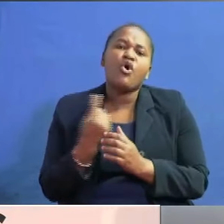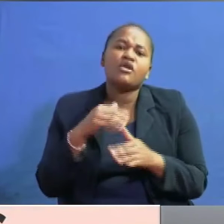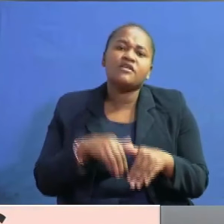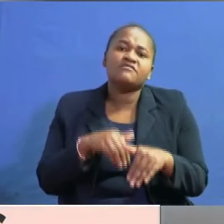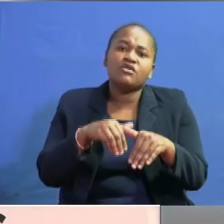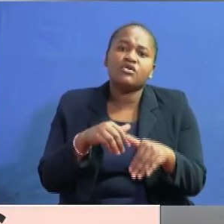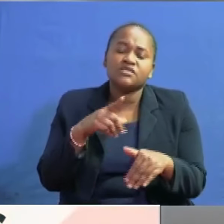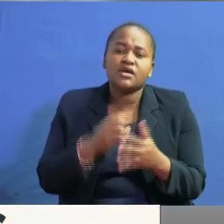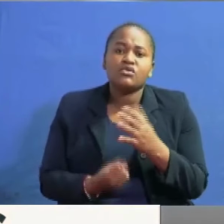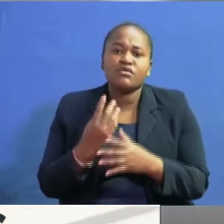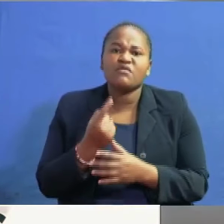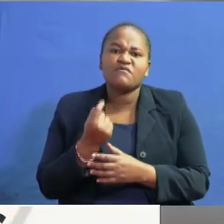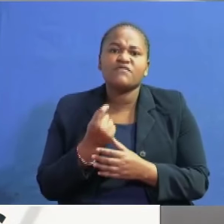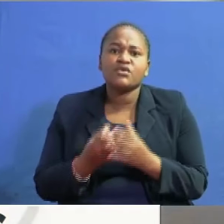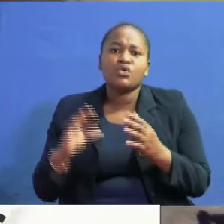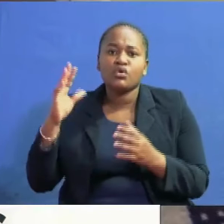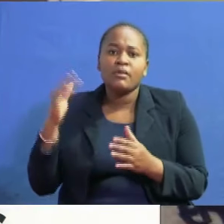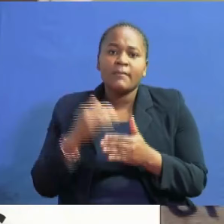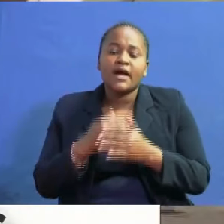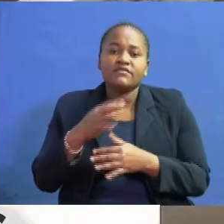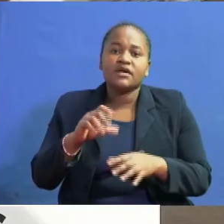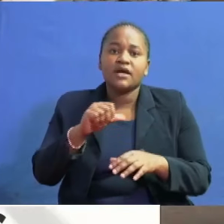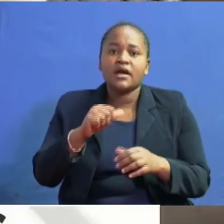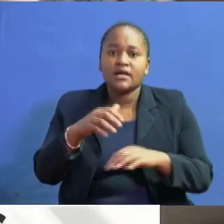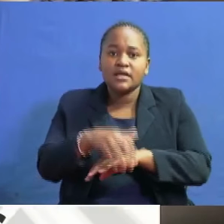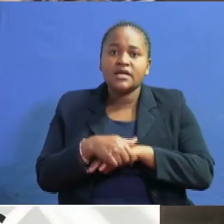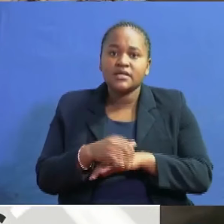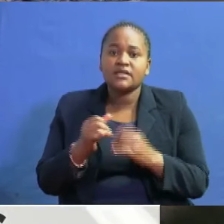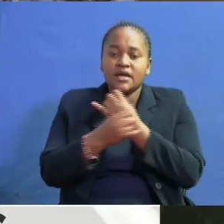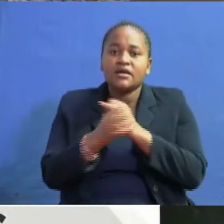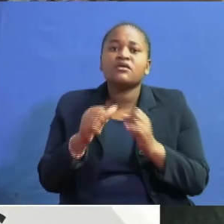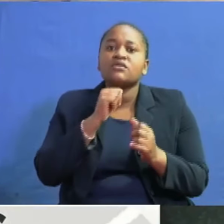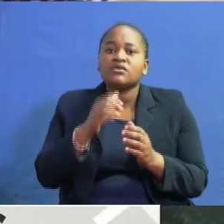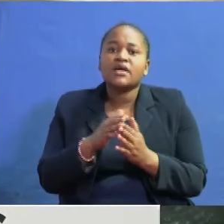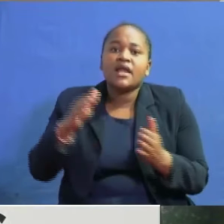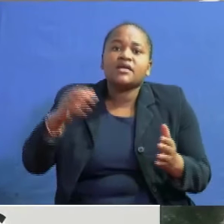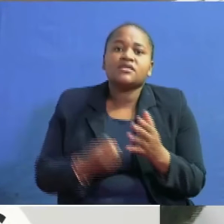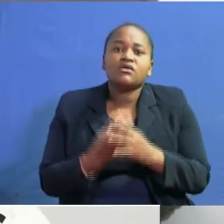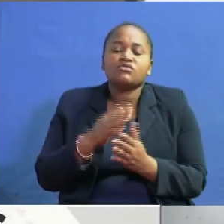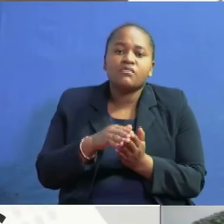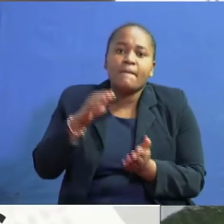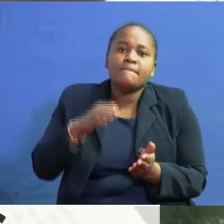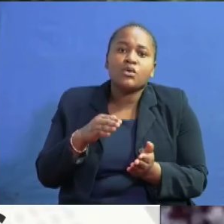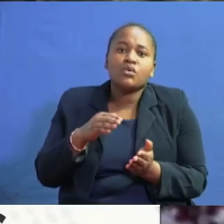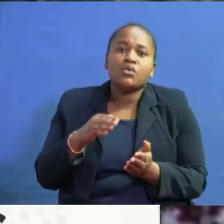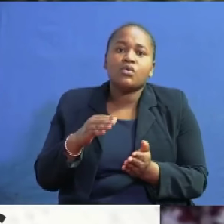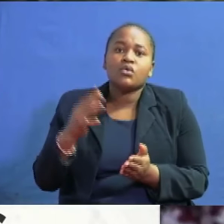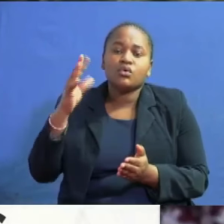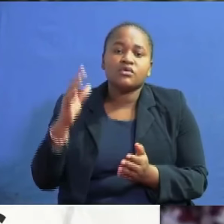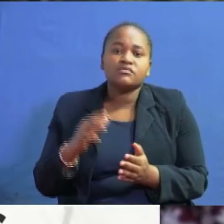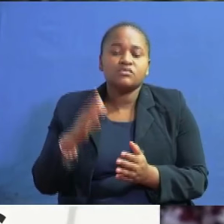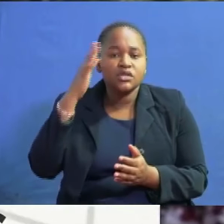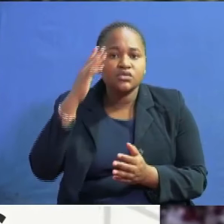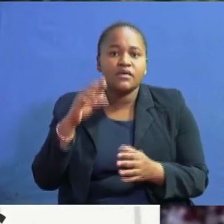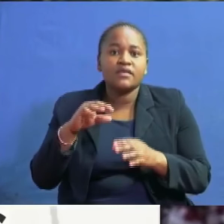followed up the growth of few crops after gaining independence rather than enlarging the growth of more crops. Unajua nchi ya